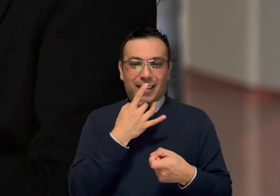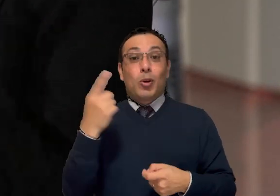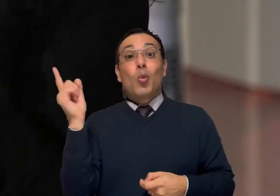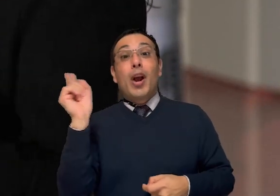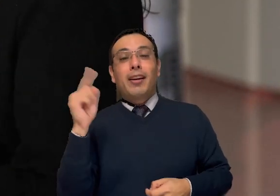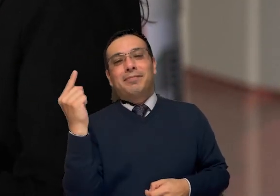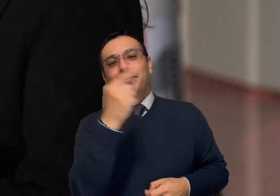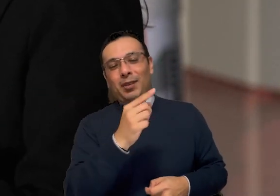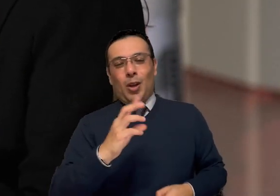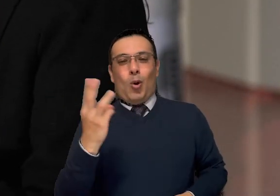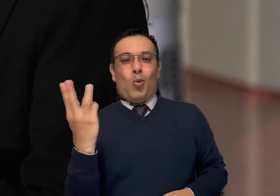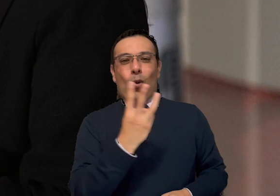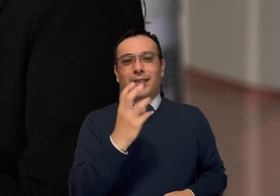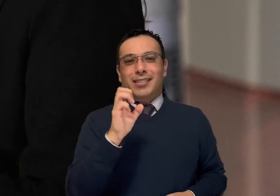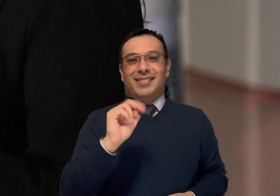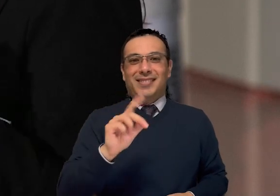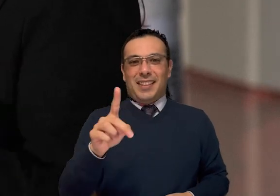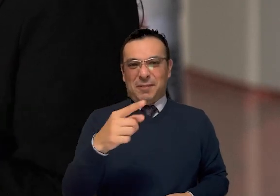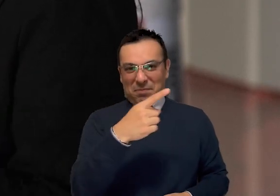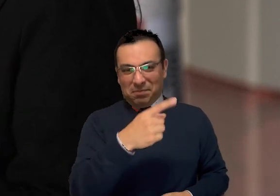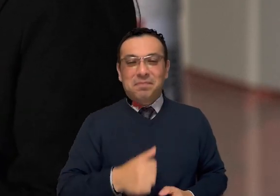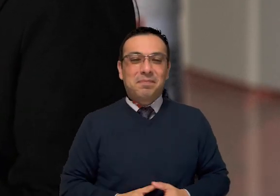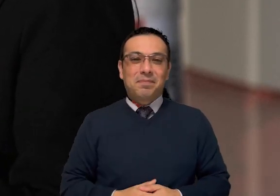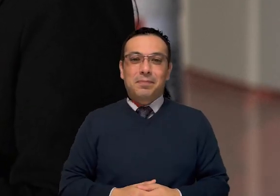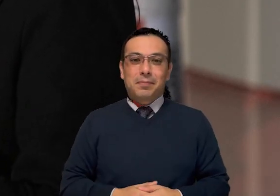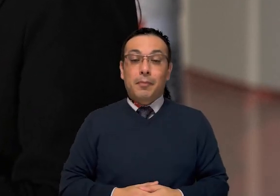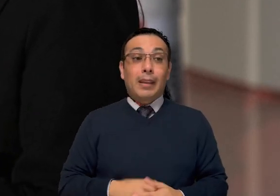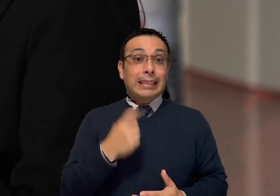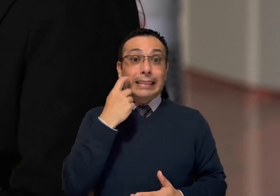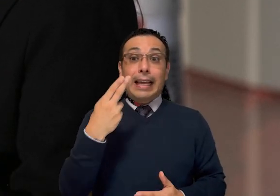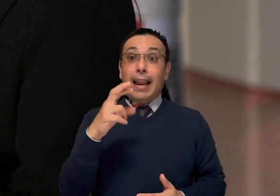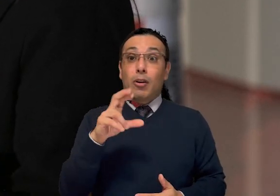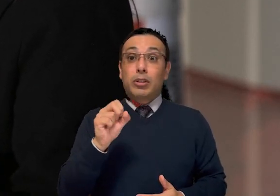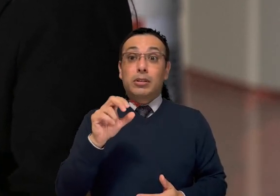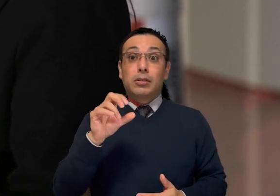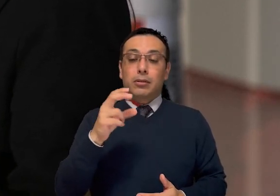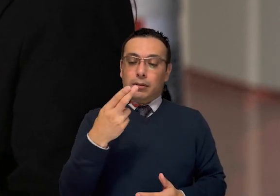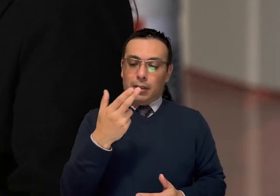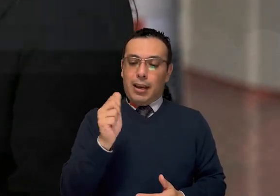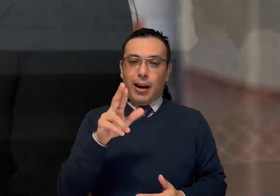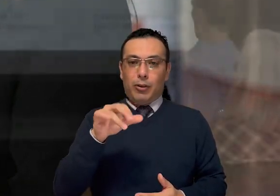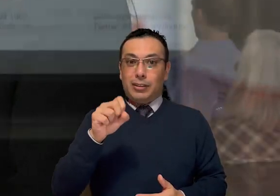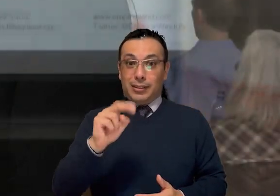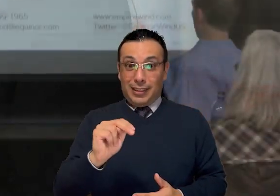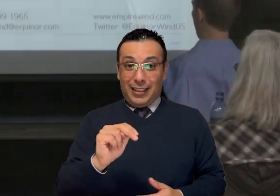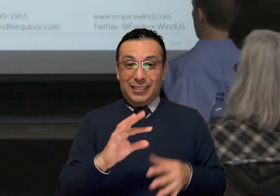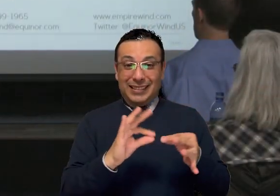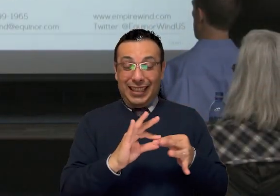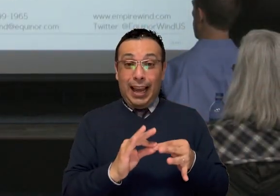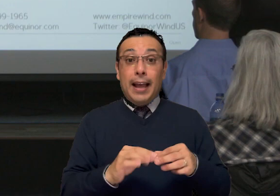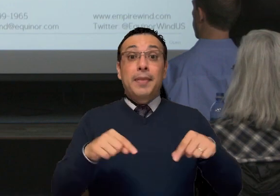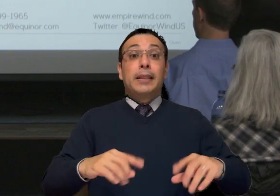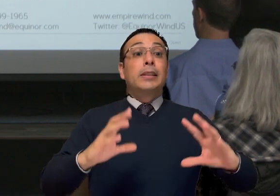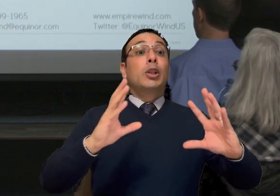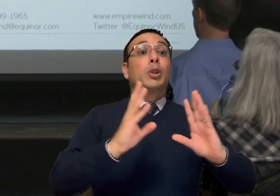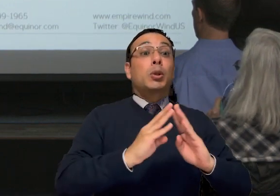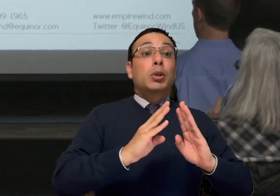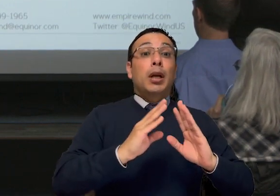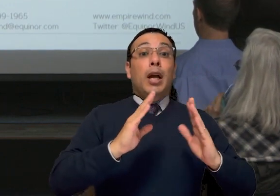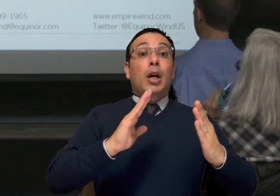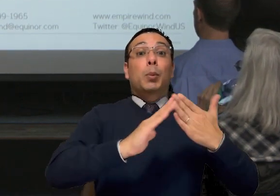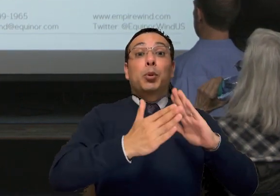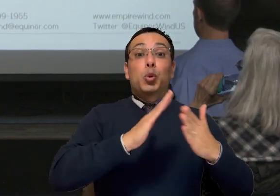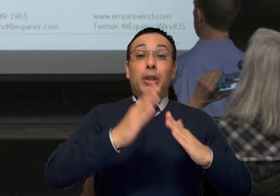And as Harrison mentioned earlier, this evening completes a series of community presentations that we've been giving over the last few